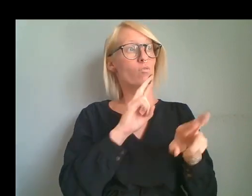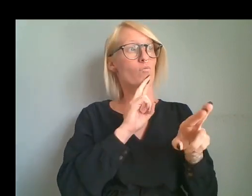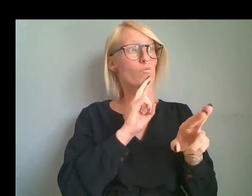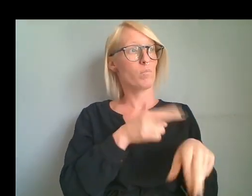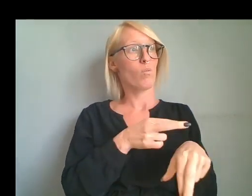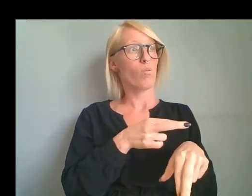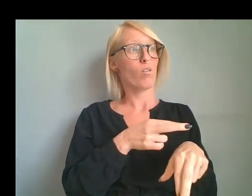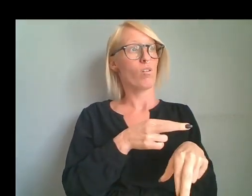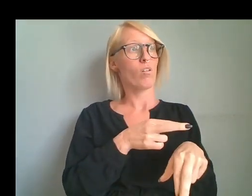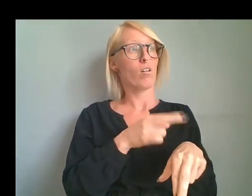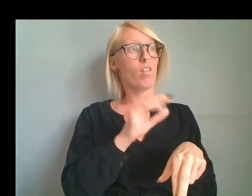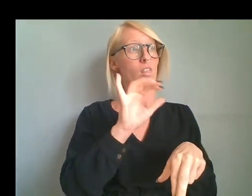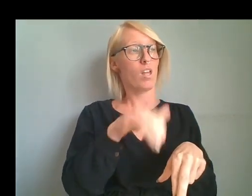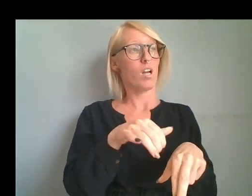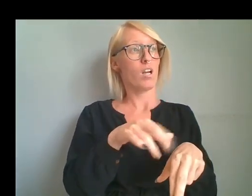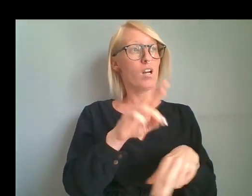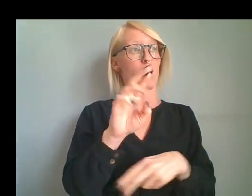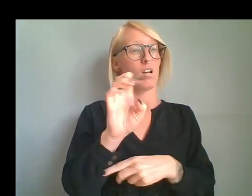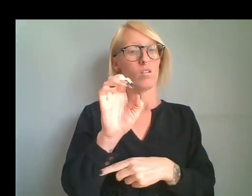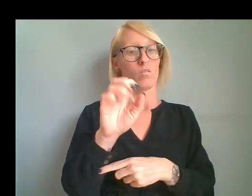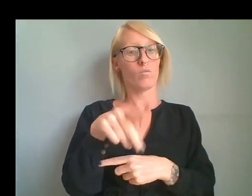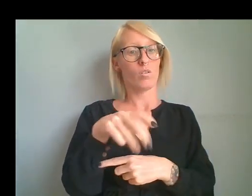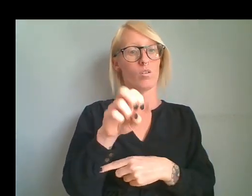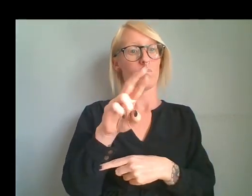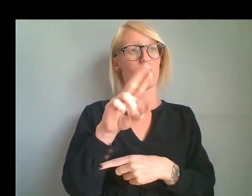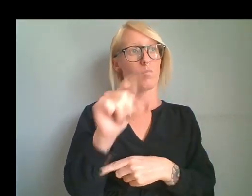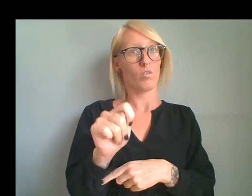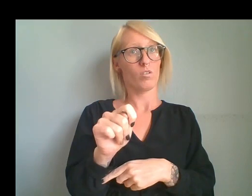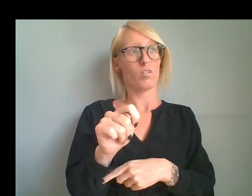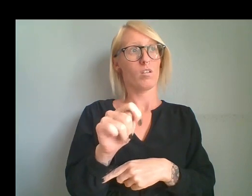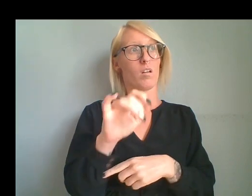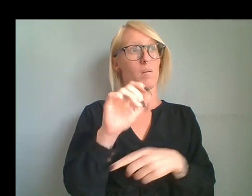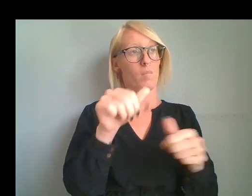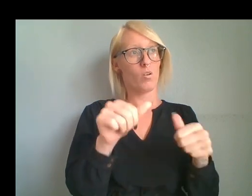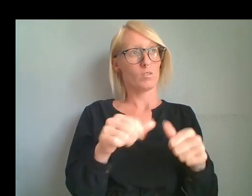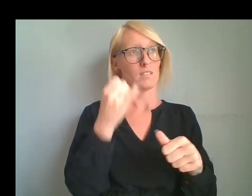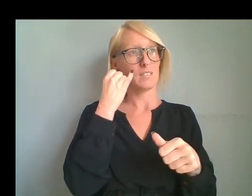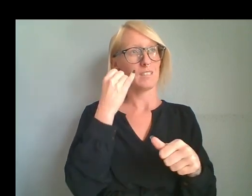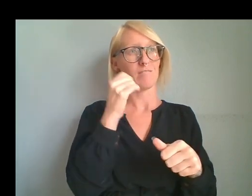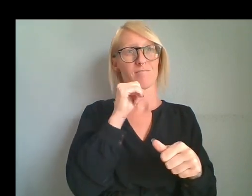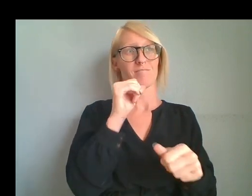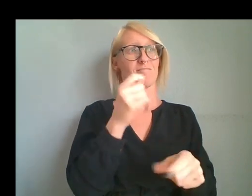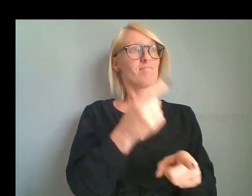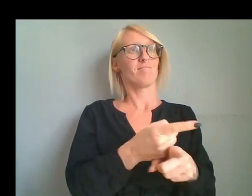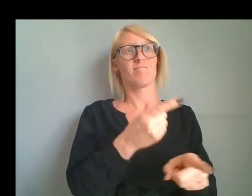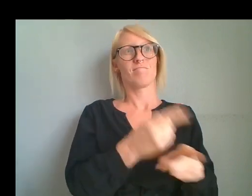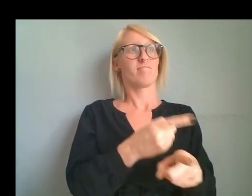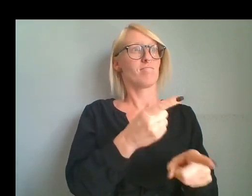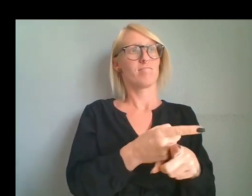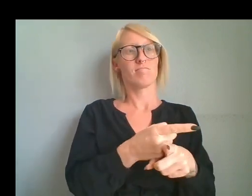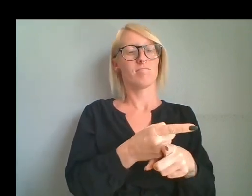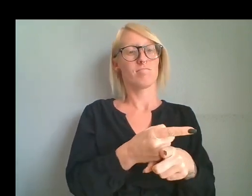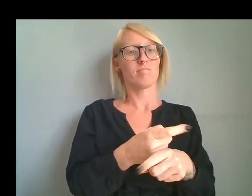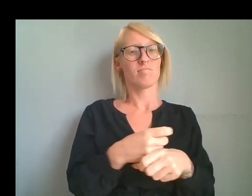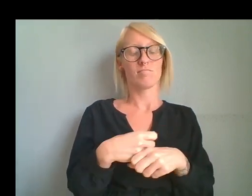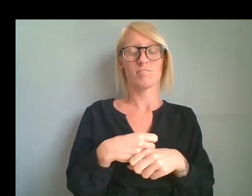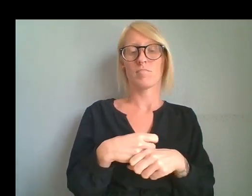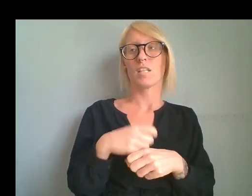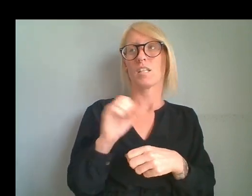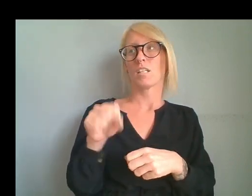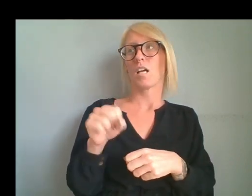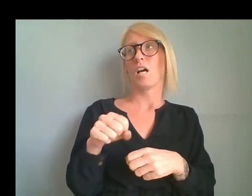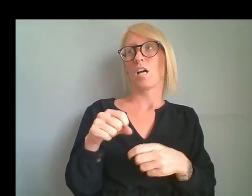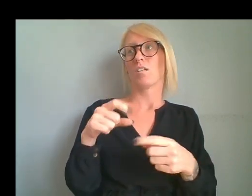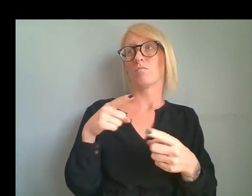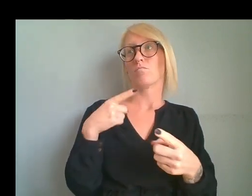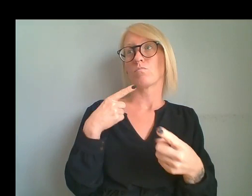Right. You can also report that post if you thought it was very inappropriate or whatever. Right. Without follow up on it. Yeah, that's a good point. That you can, if